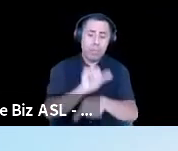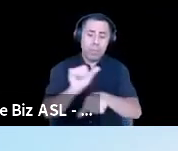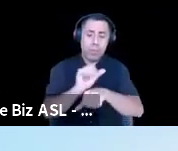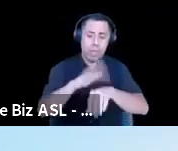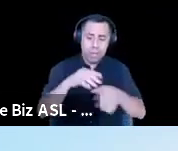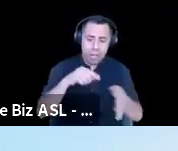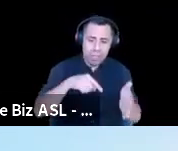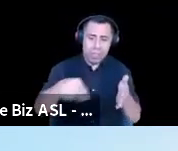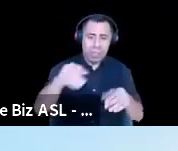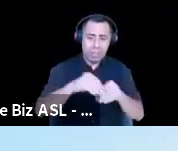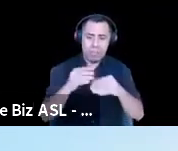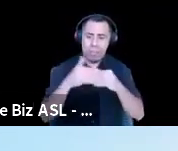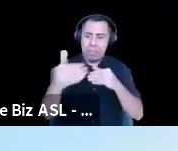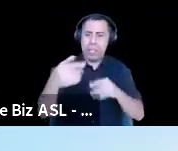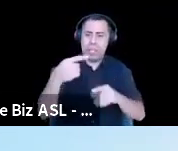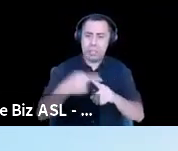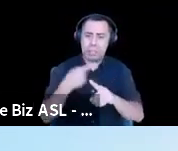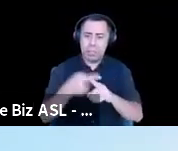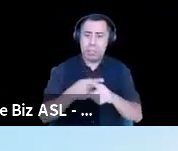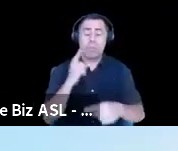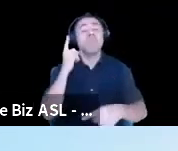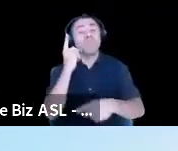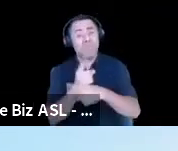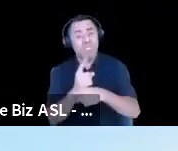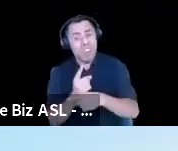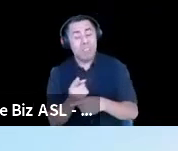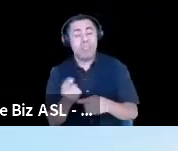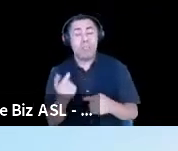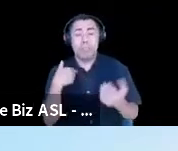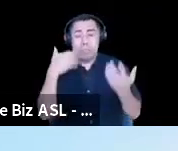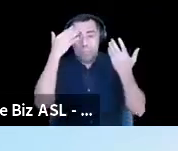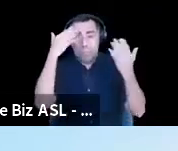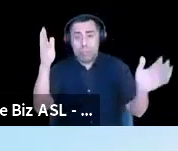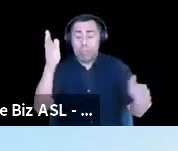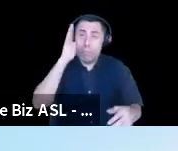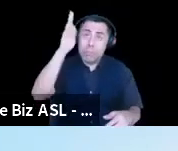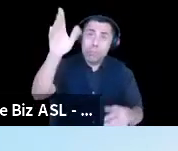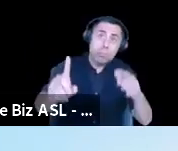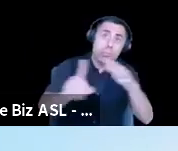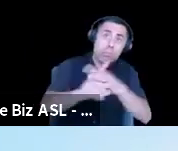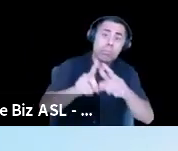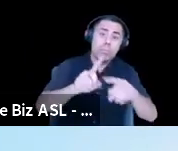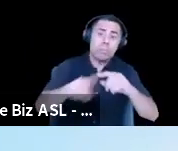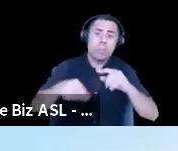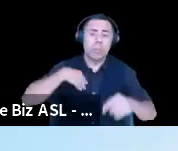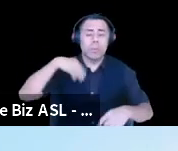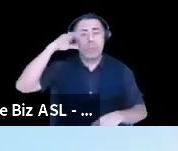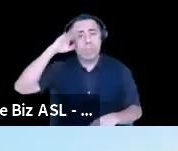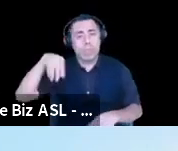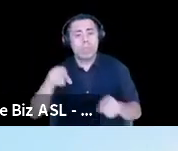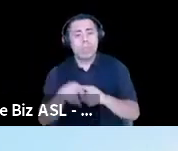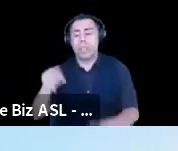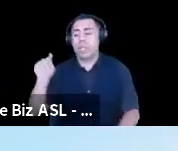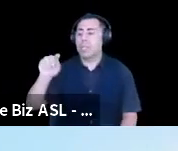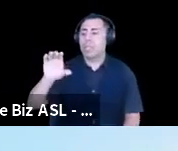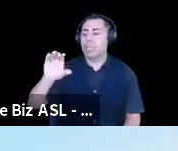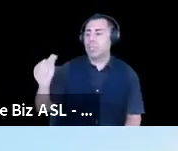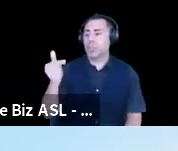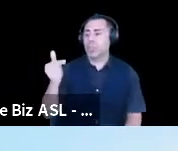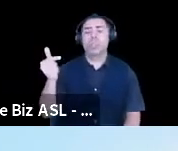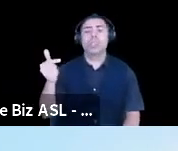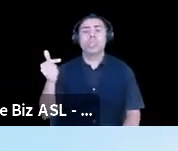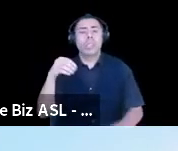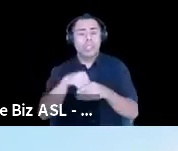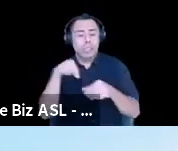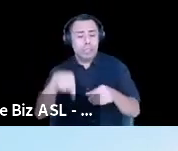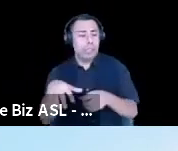though much of what will come is uncertain, we know that as TCG moves through this portal, we will lead with theater making as a central value. We